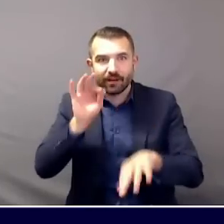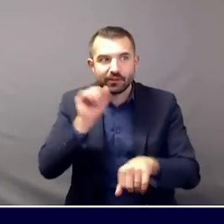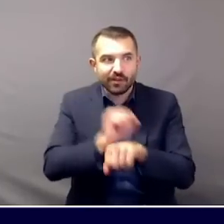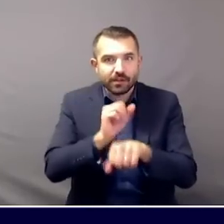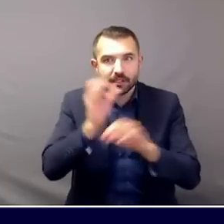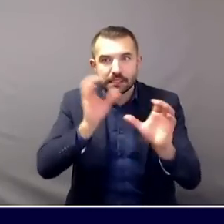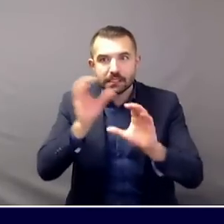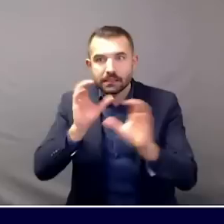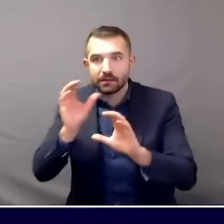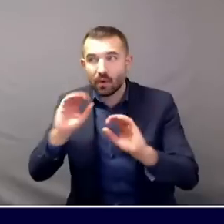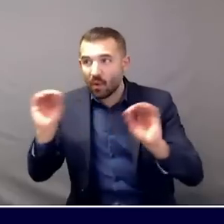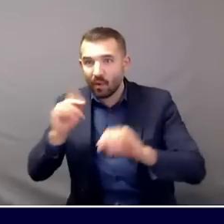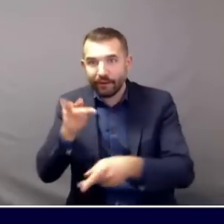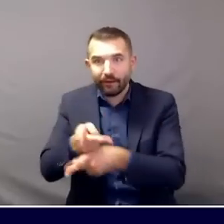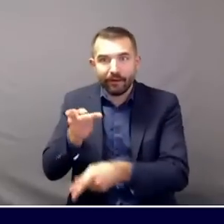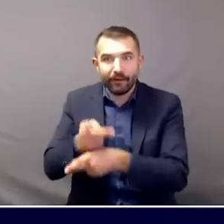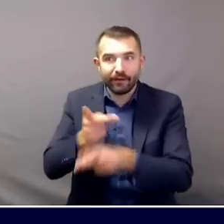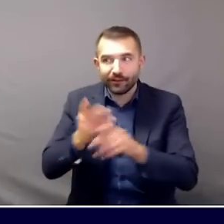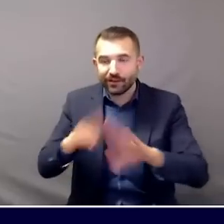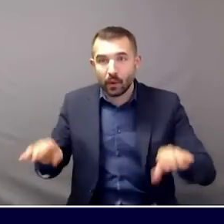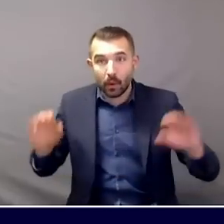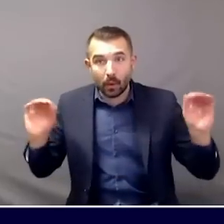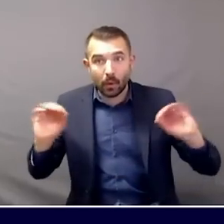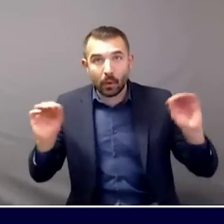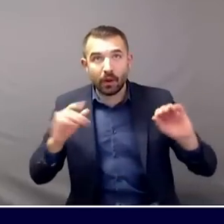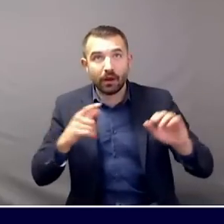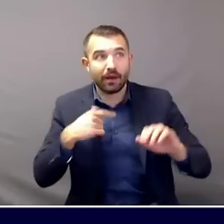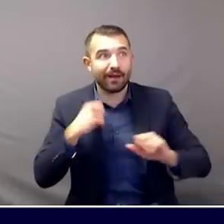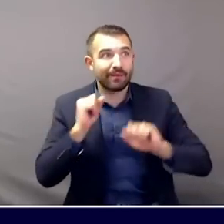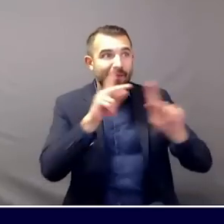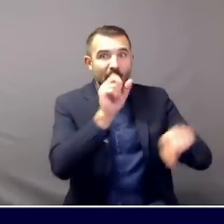get to work. Those are those concerns I share with you.